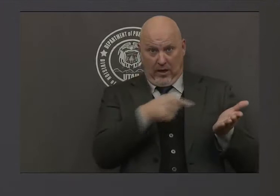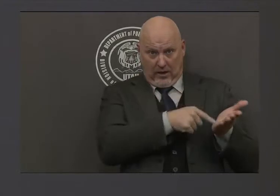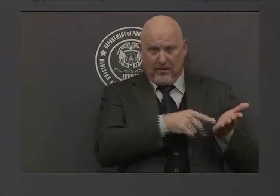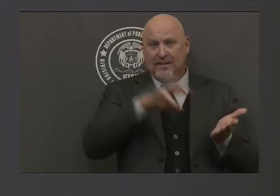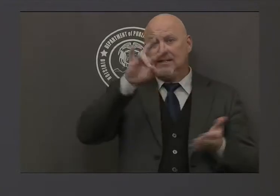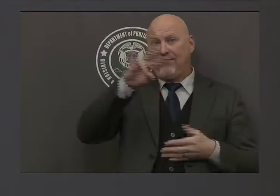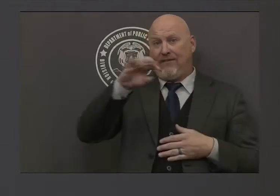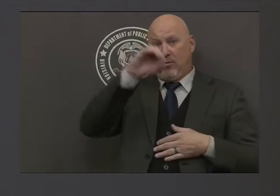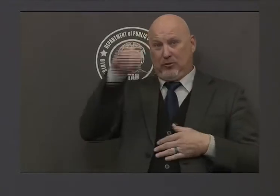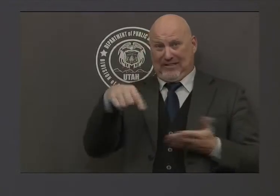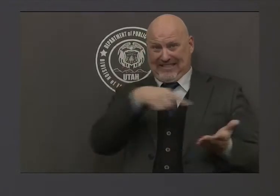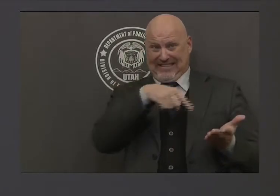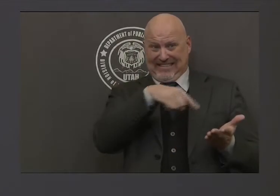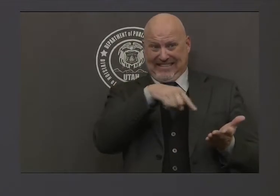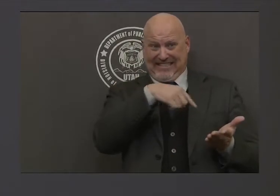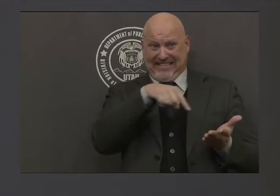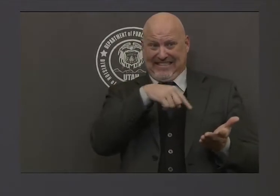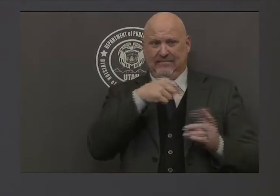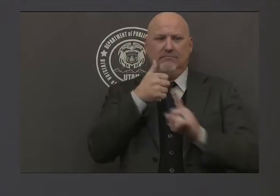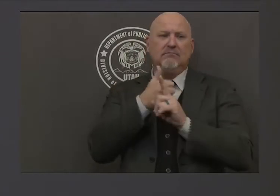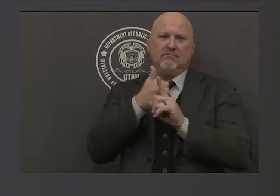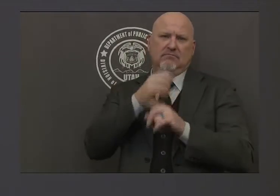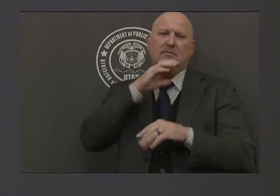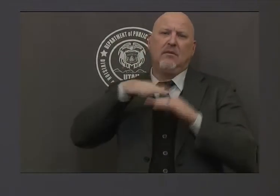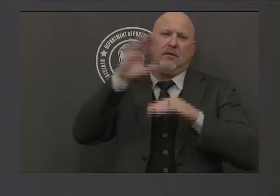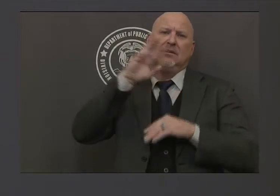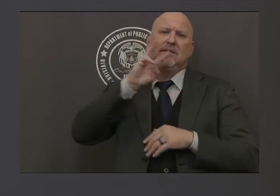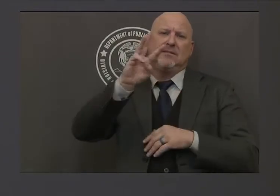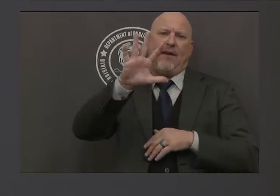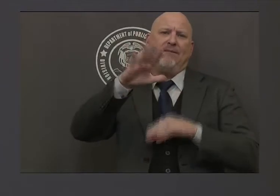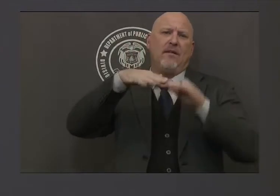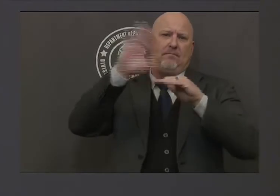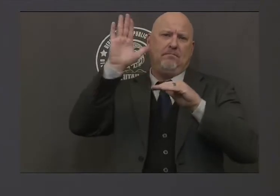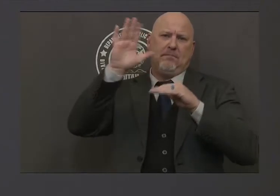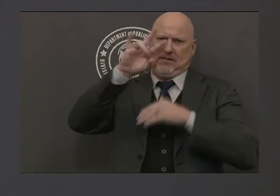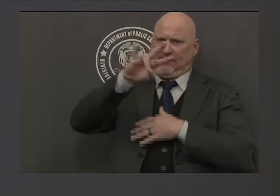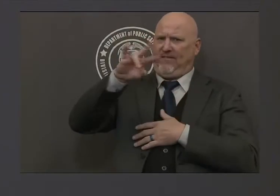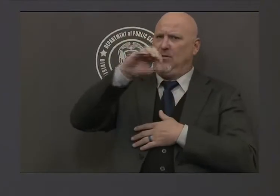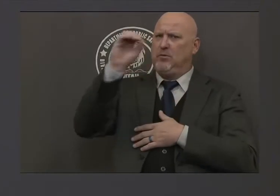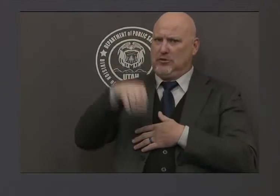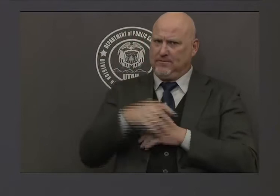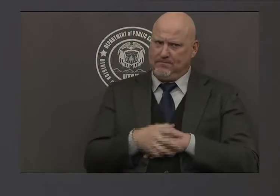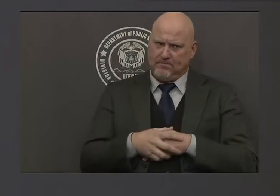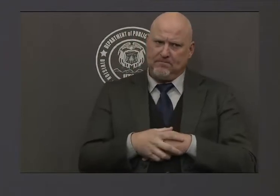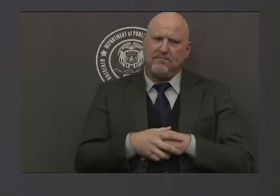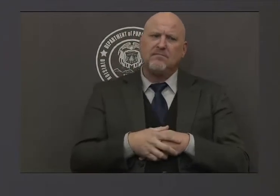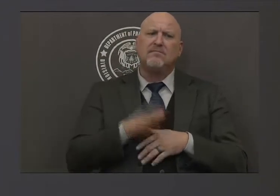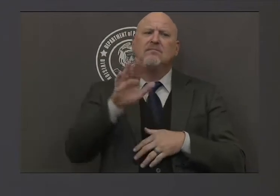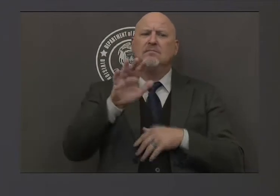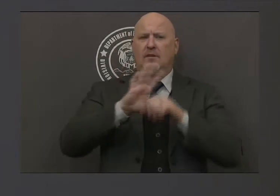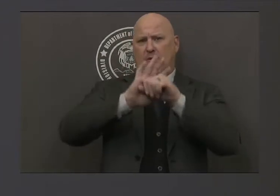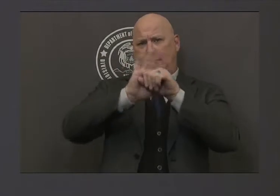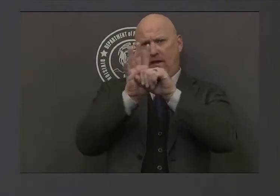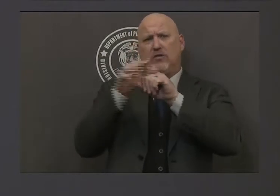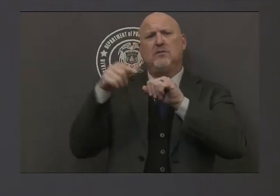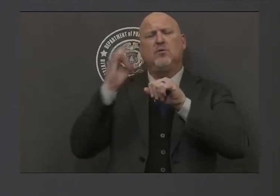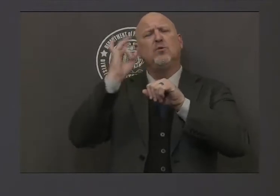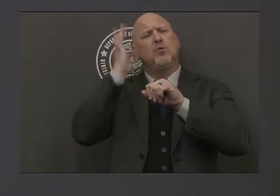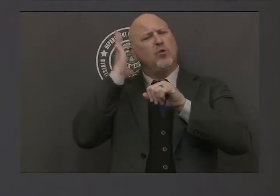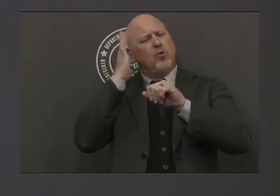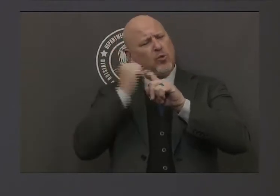a more severe reaction to those who are elderly. 77% of those who've died of COVID-19 are